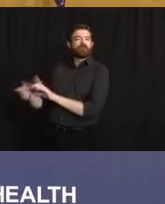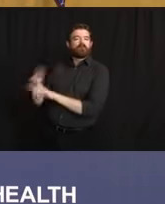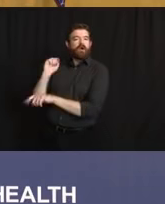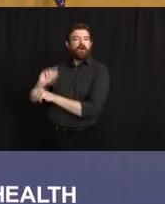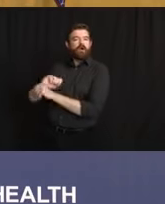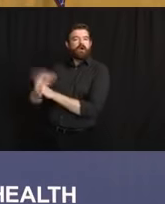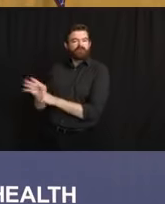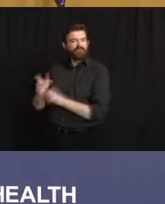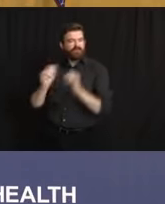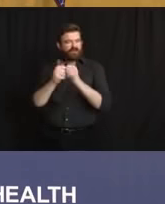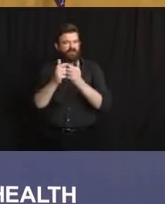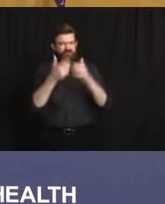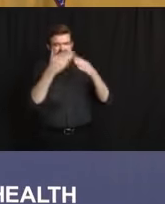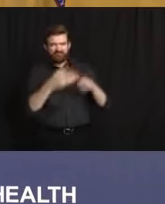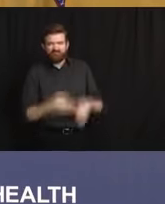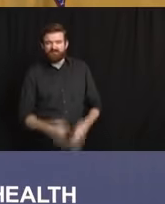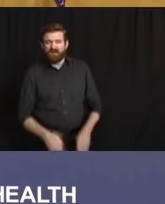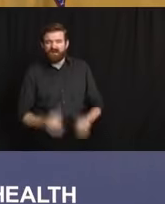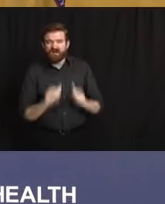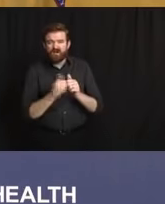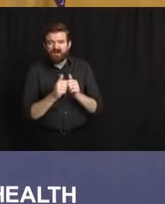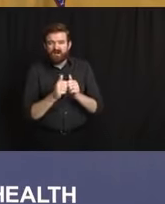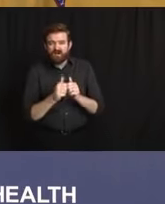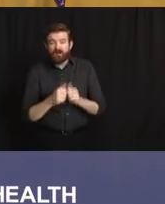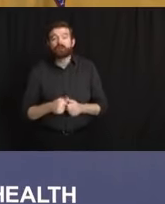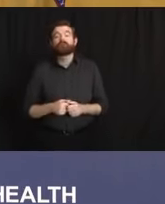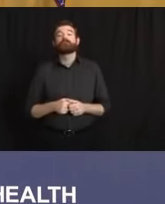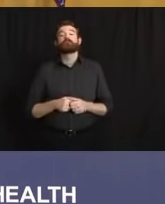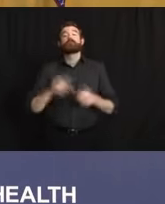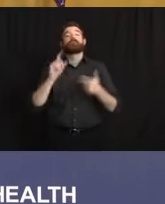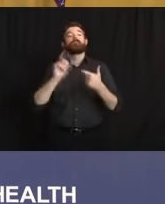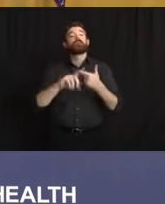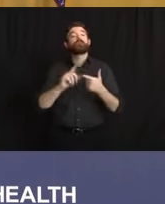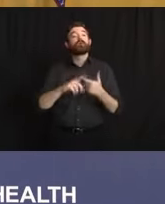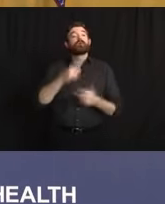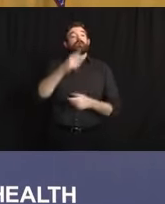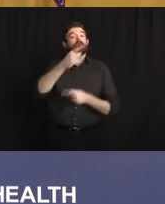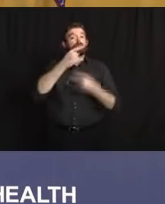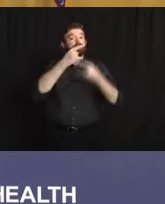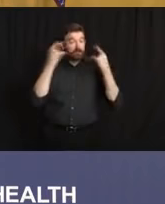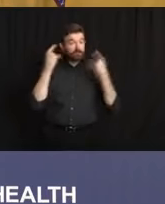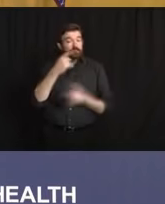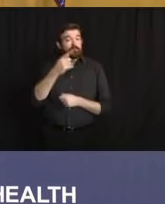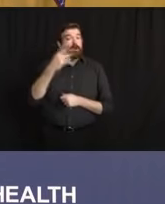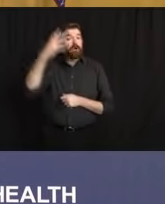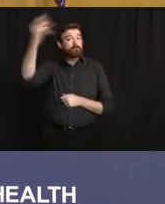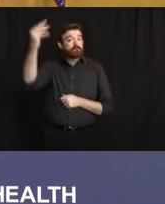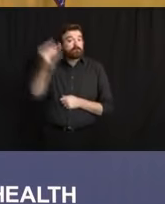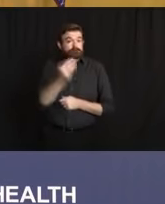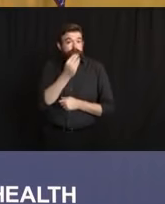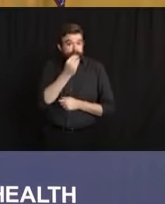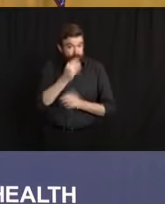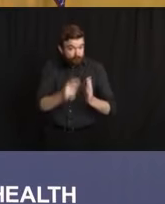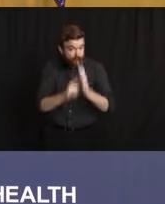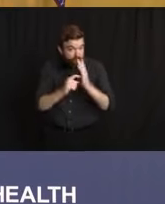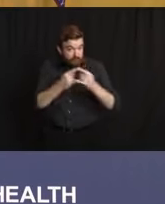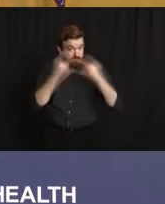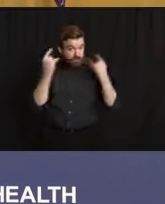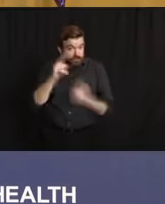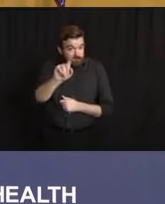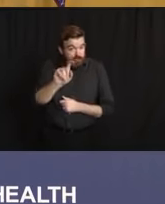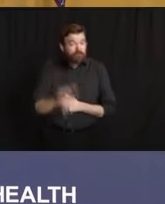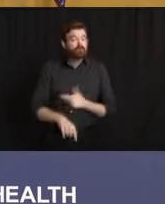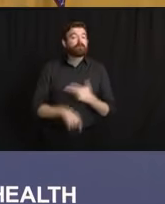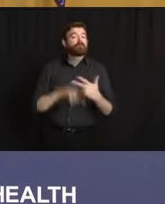Are customers at outdoor dining required to wear face coverings at seats? And if not, is that strongly recommended? We keep hearing from a lot of people who have